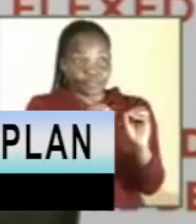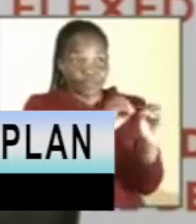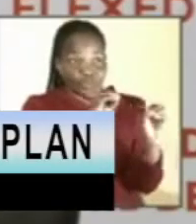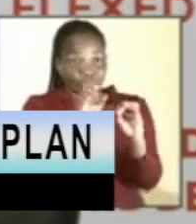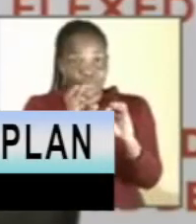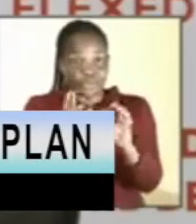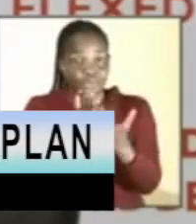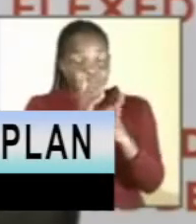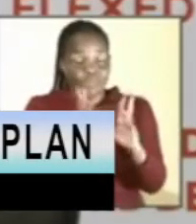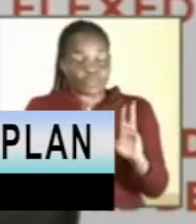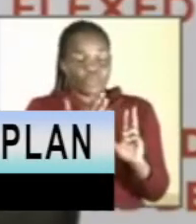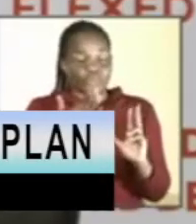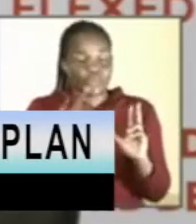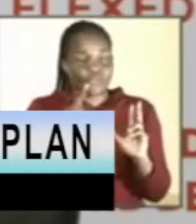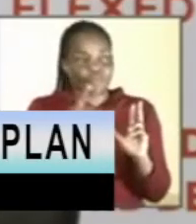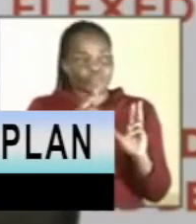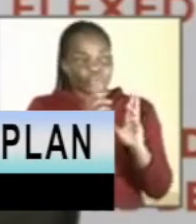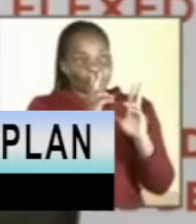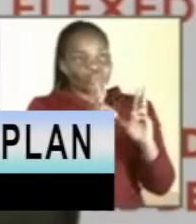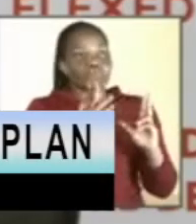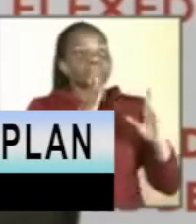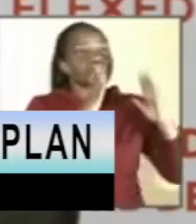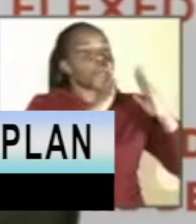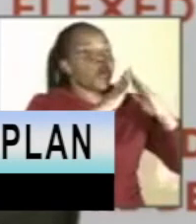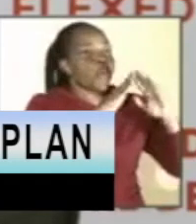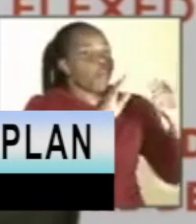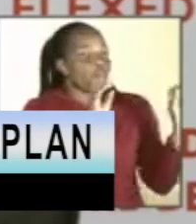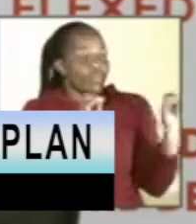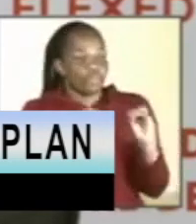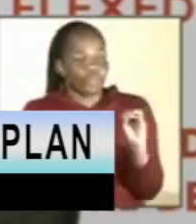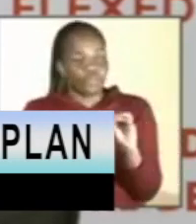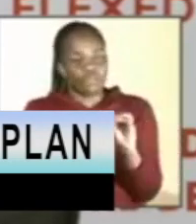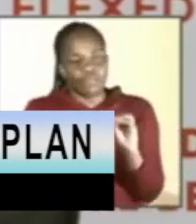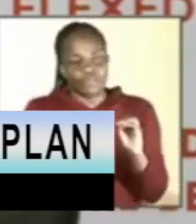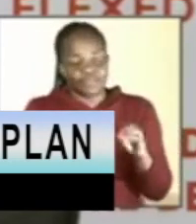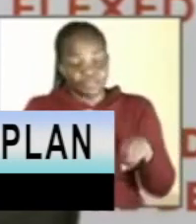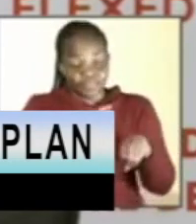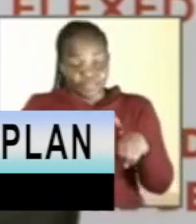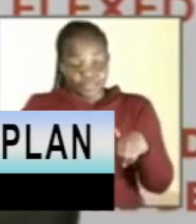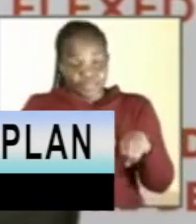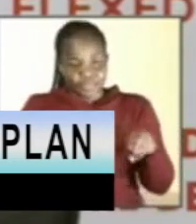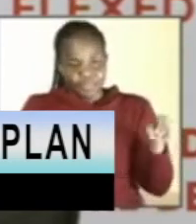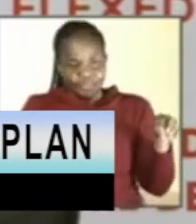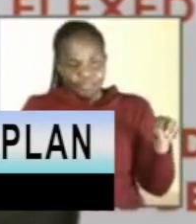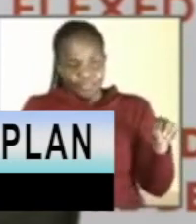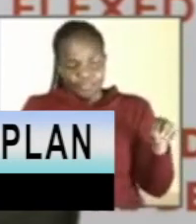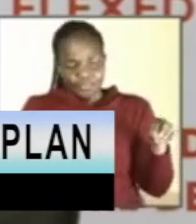people that we refer to as people without shelter, that are currently housed at